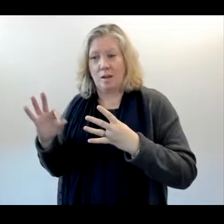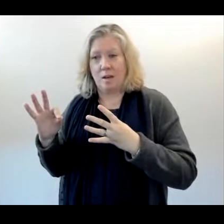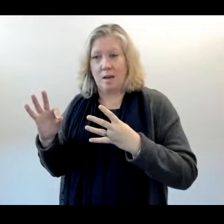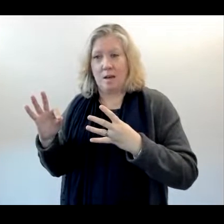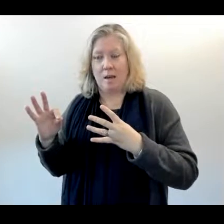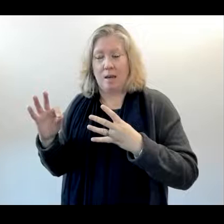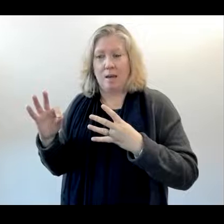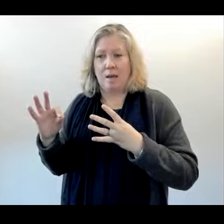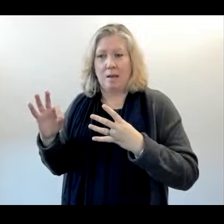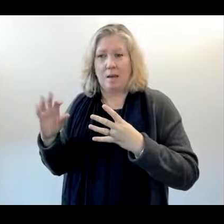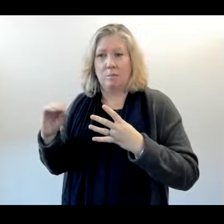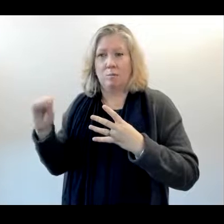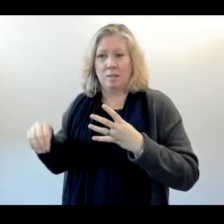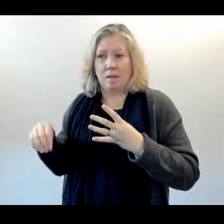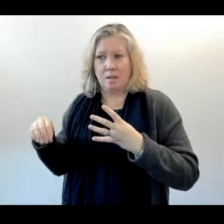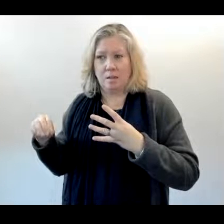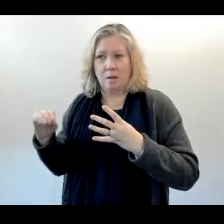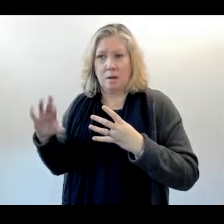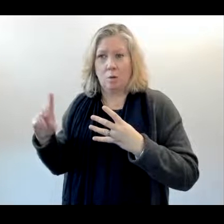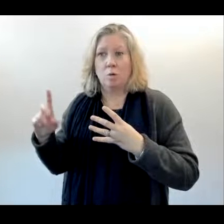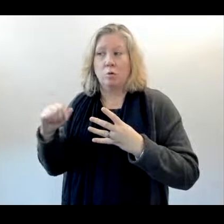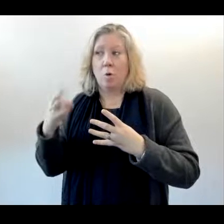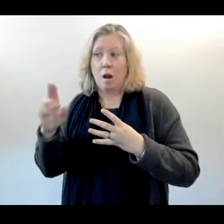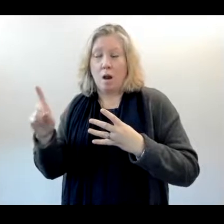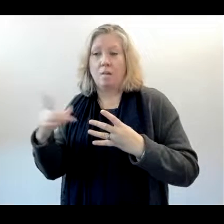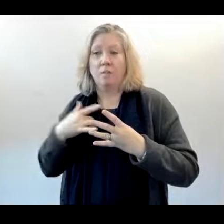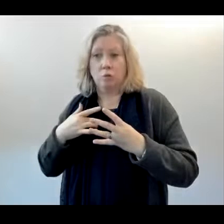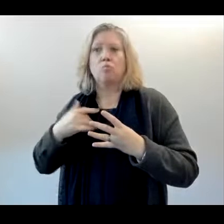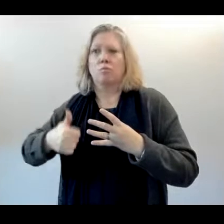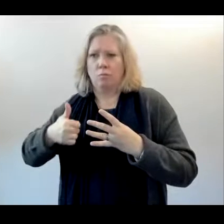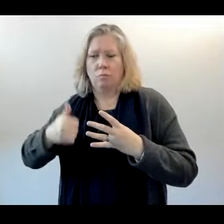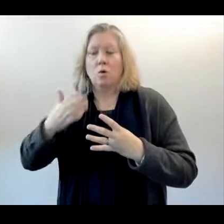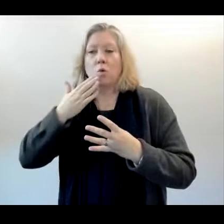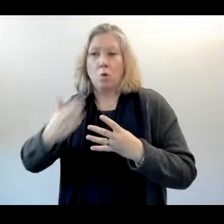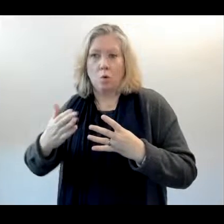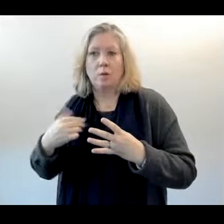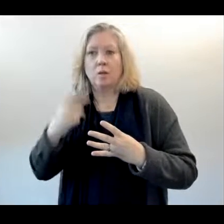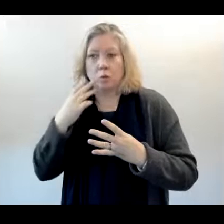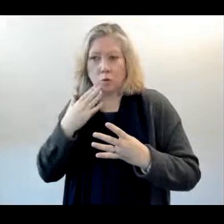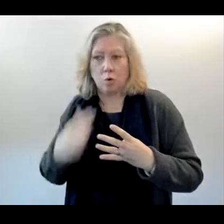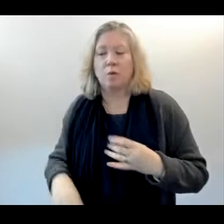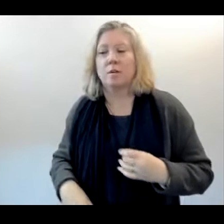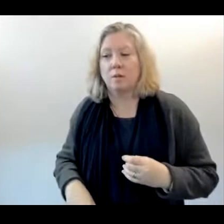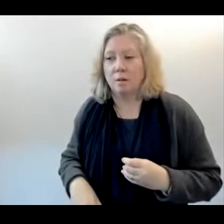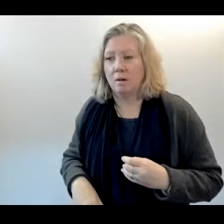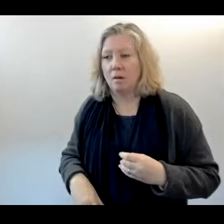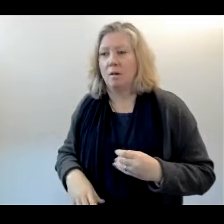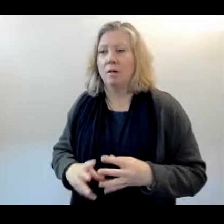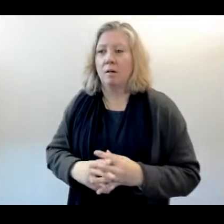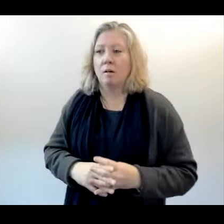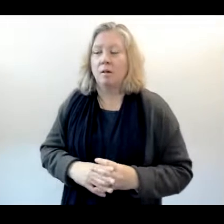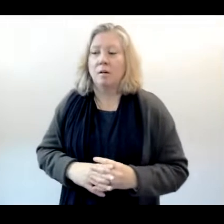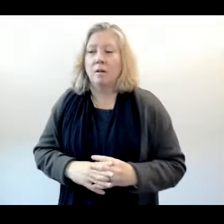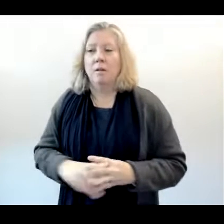is very competitive to HUD's eye. HUD thinks that this is really good. They will see that the city